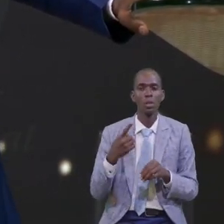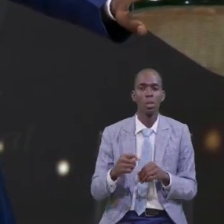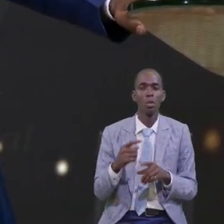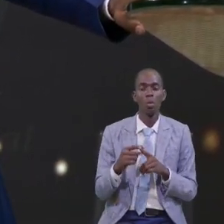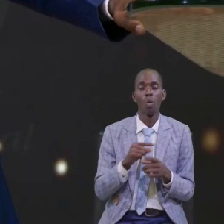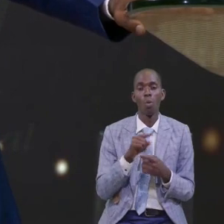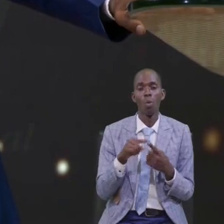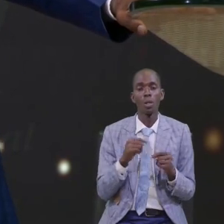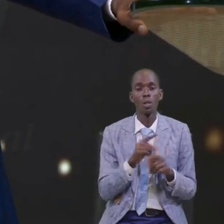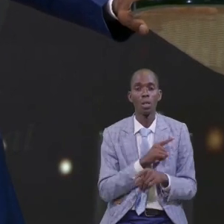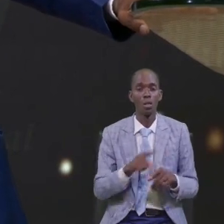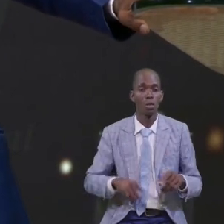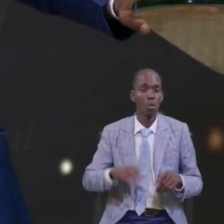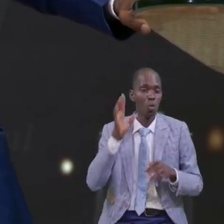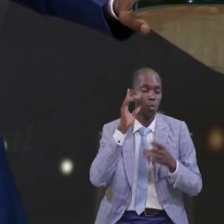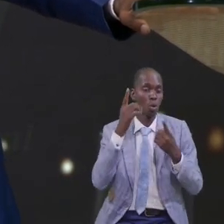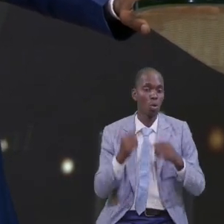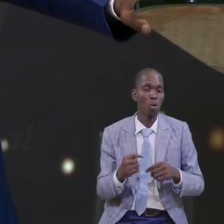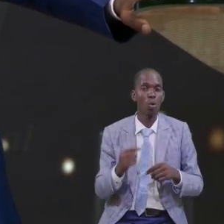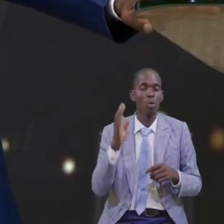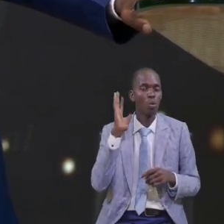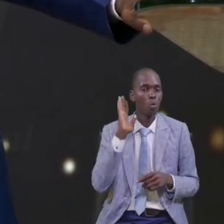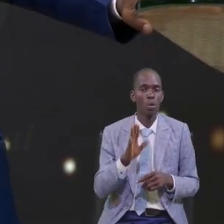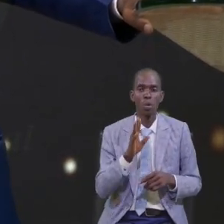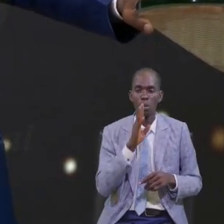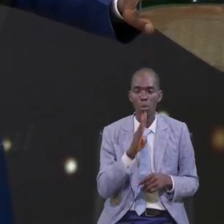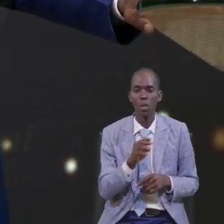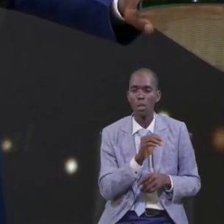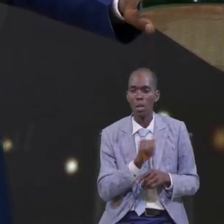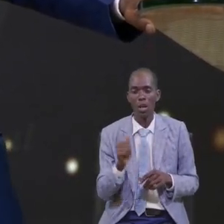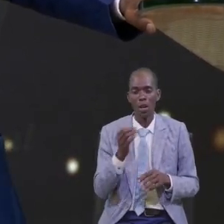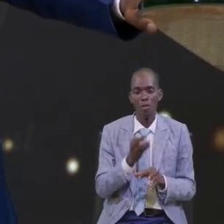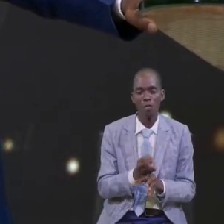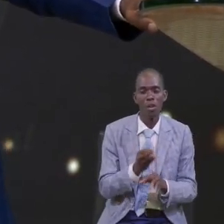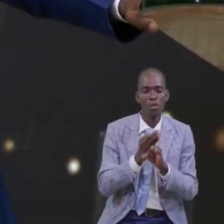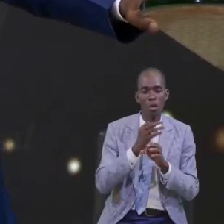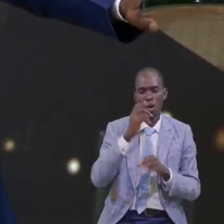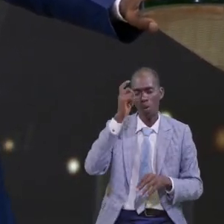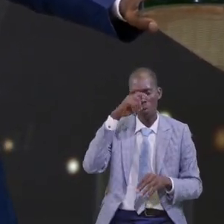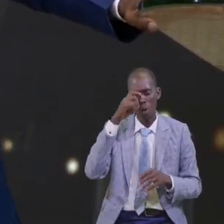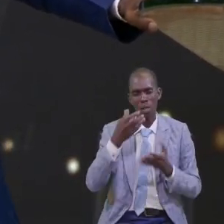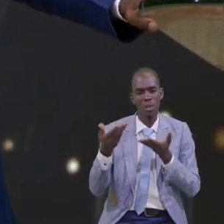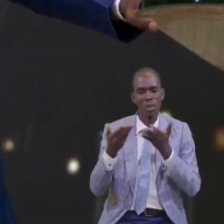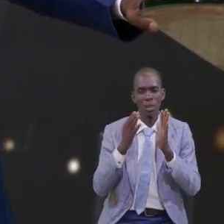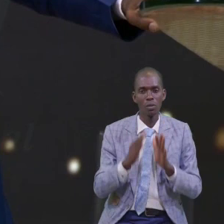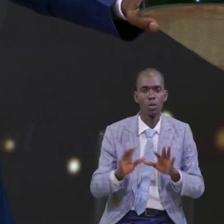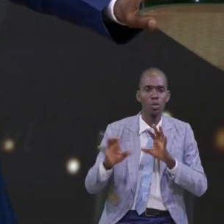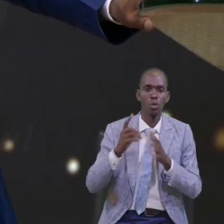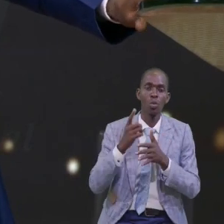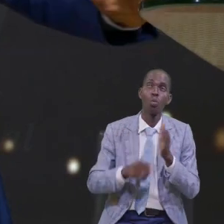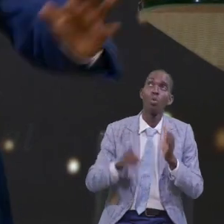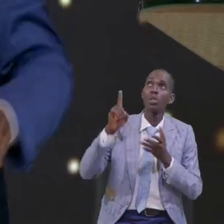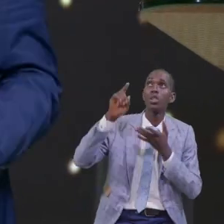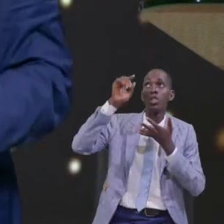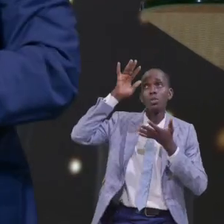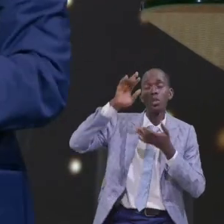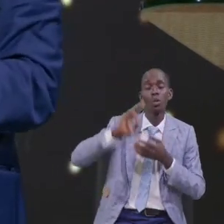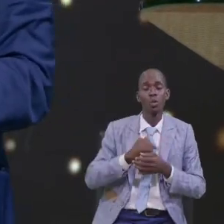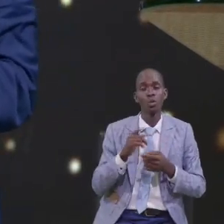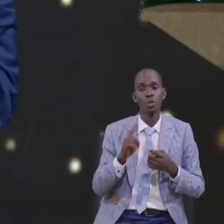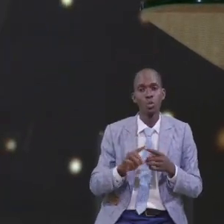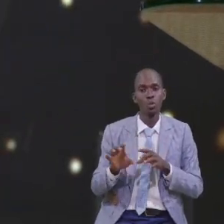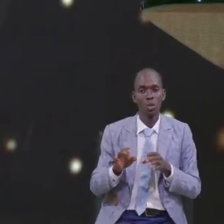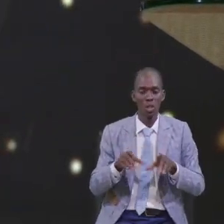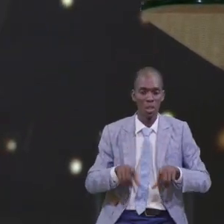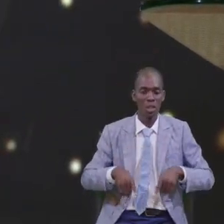will come, will be the faithful and the wise servant, doing what He expects us to do and living the way He